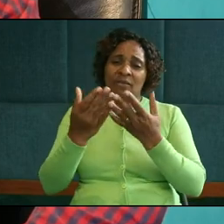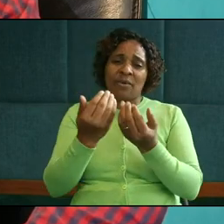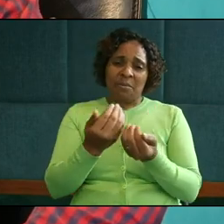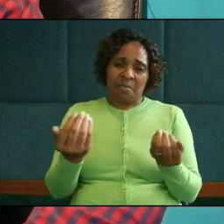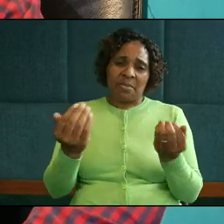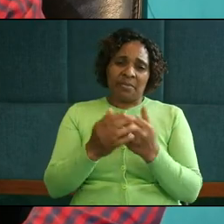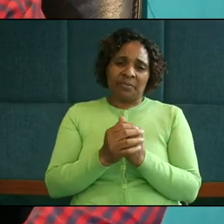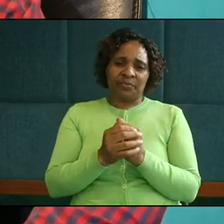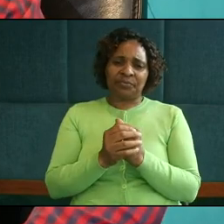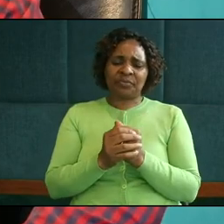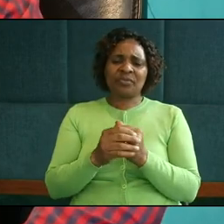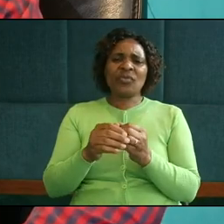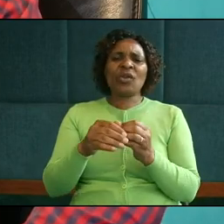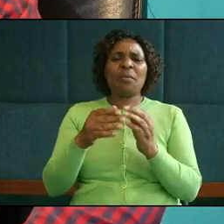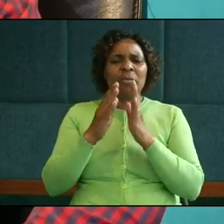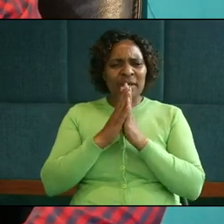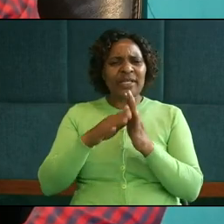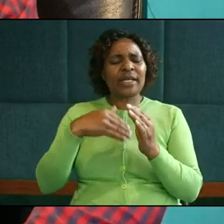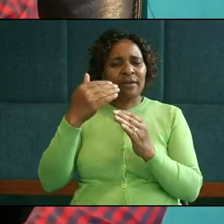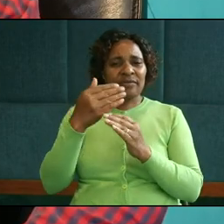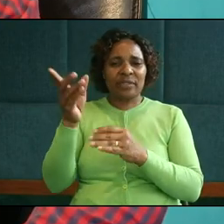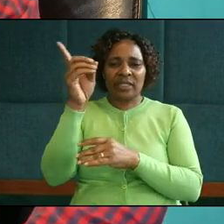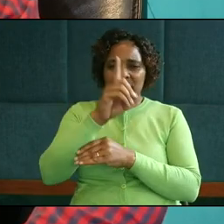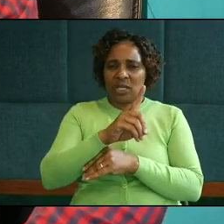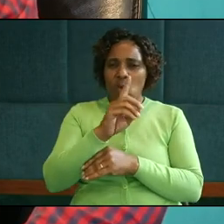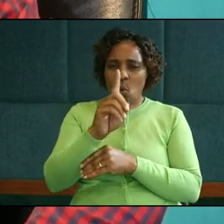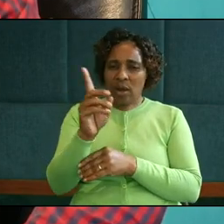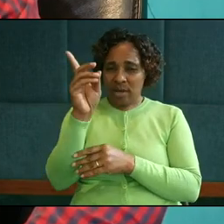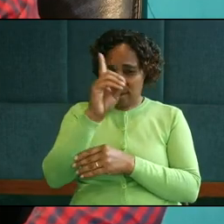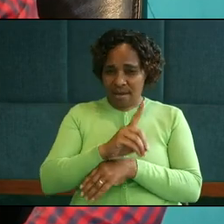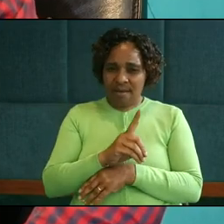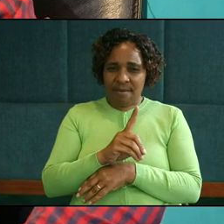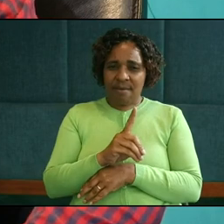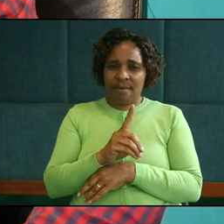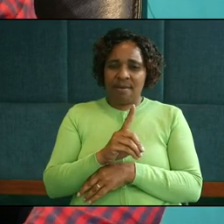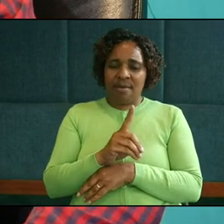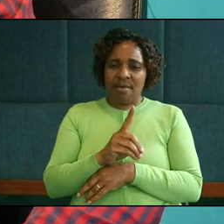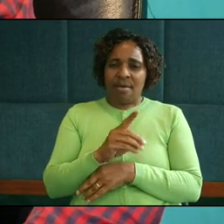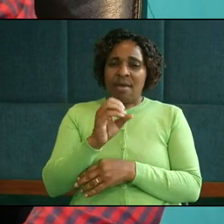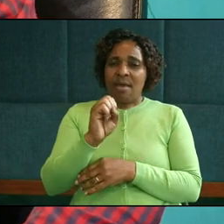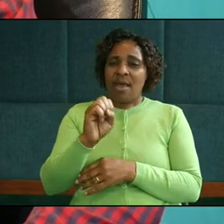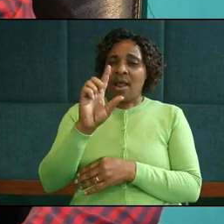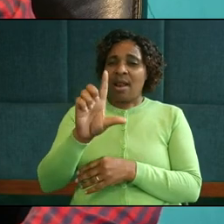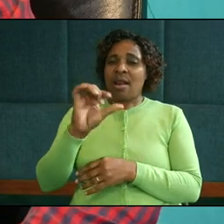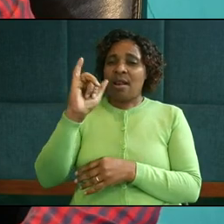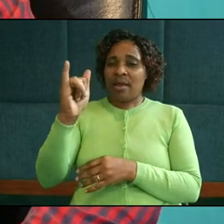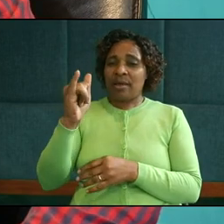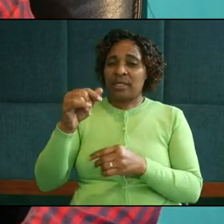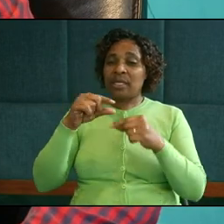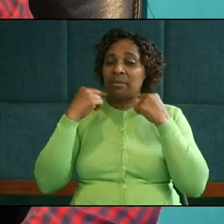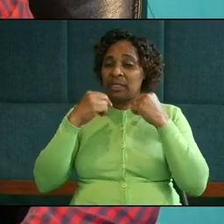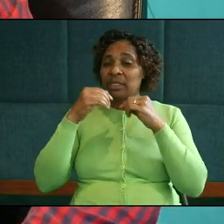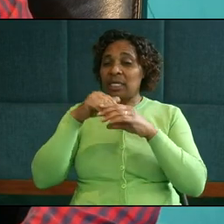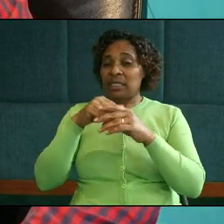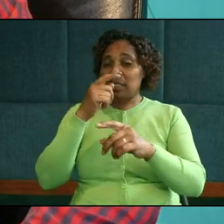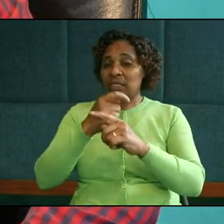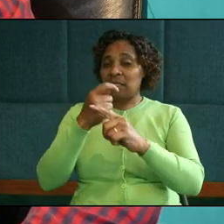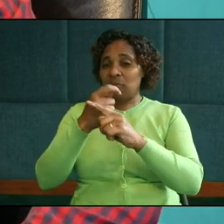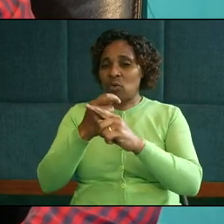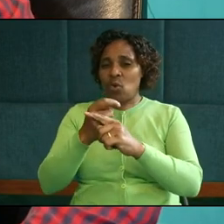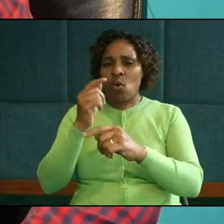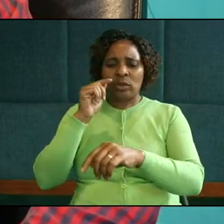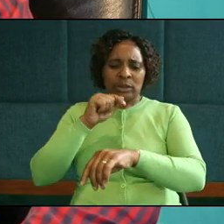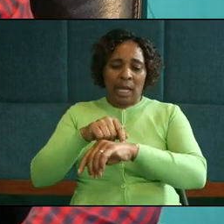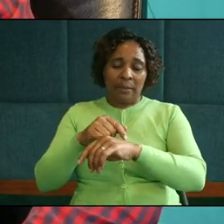prayed every single day, and one day Eli, the priest of the temple, while was in